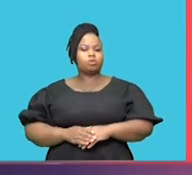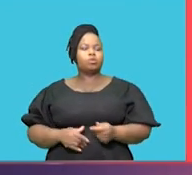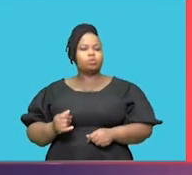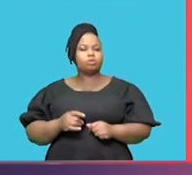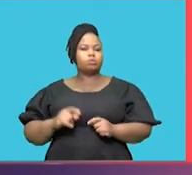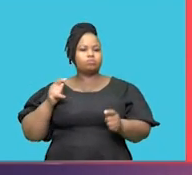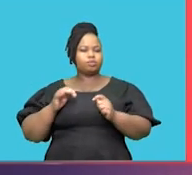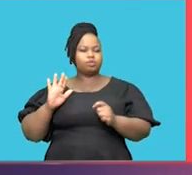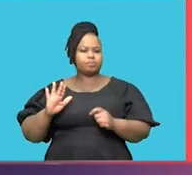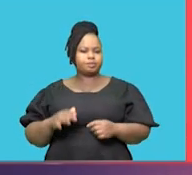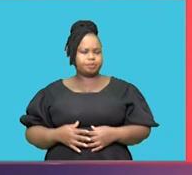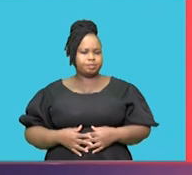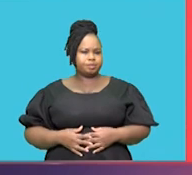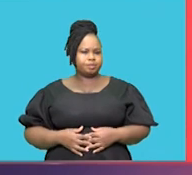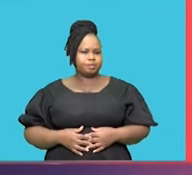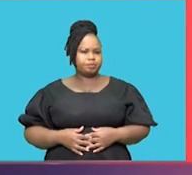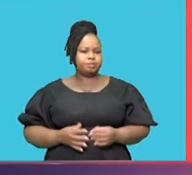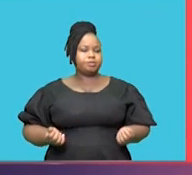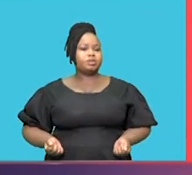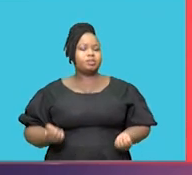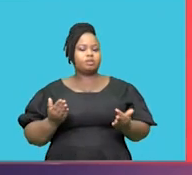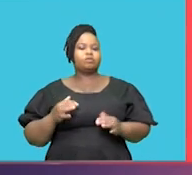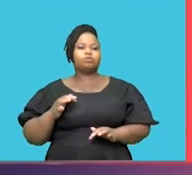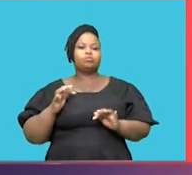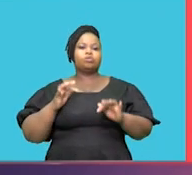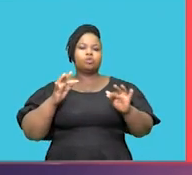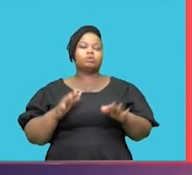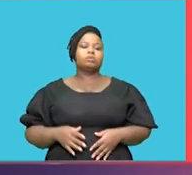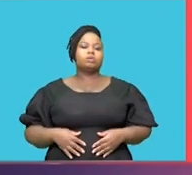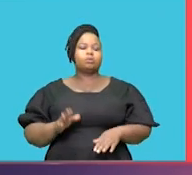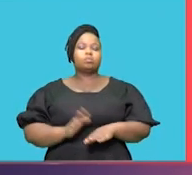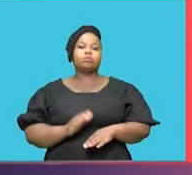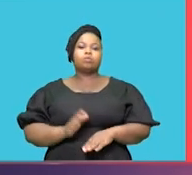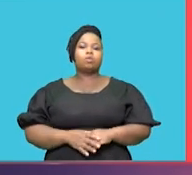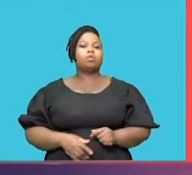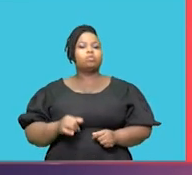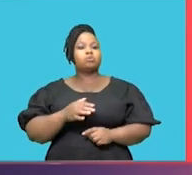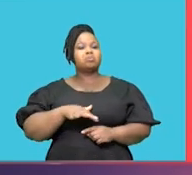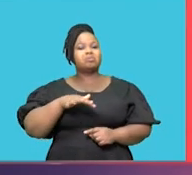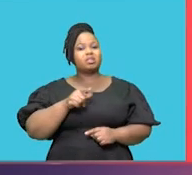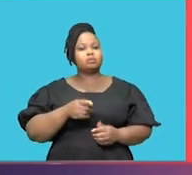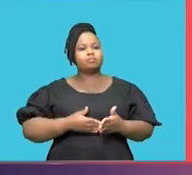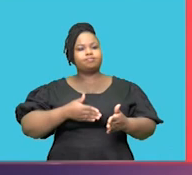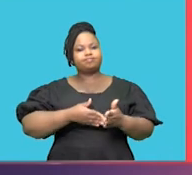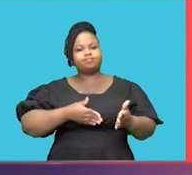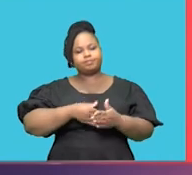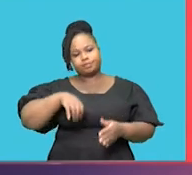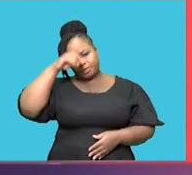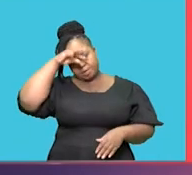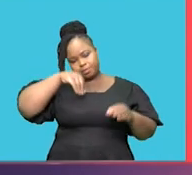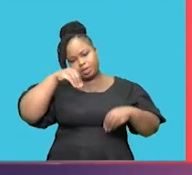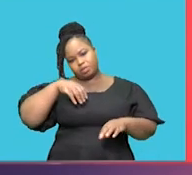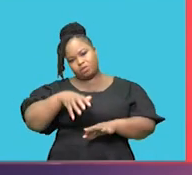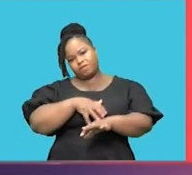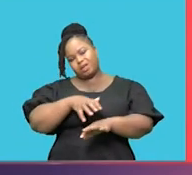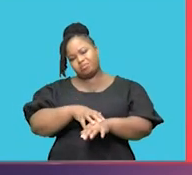neoliberal alternative. Service delivery protests will intensify, and workplace stoppages in the mines and on farms